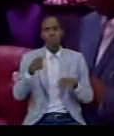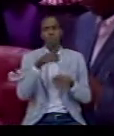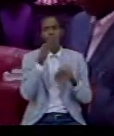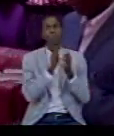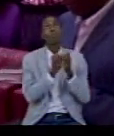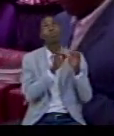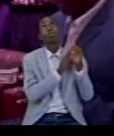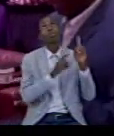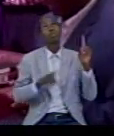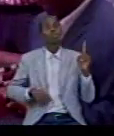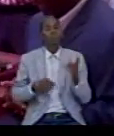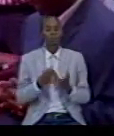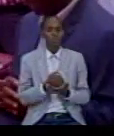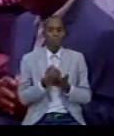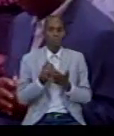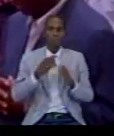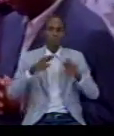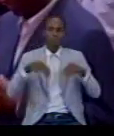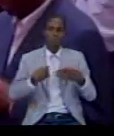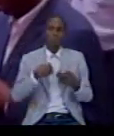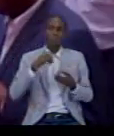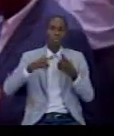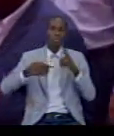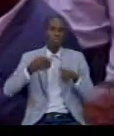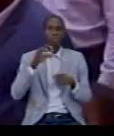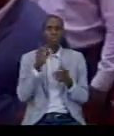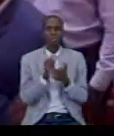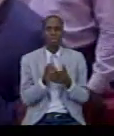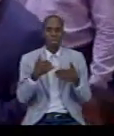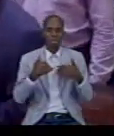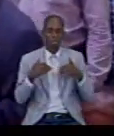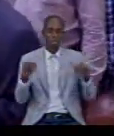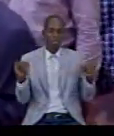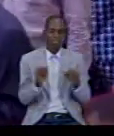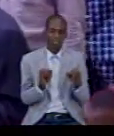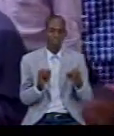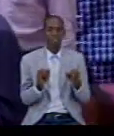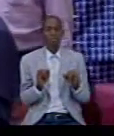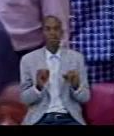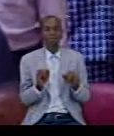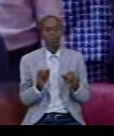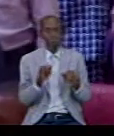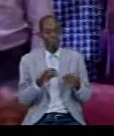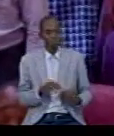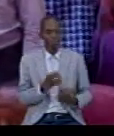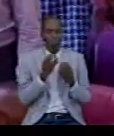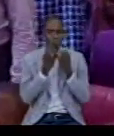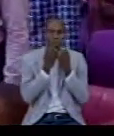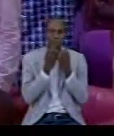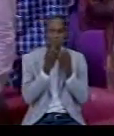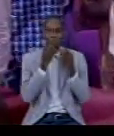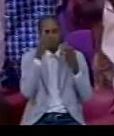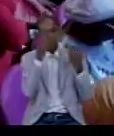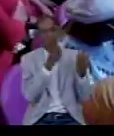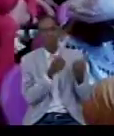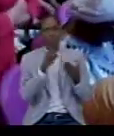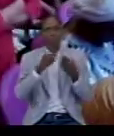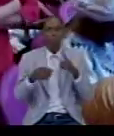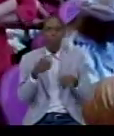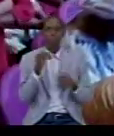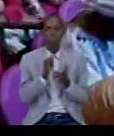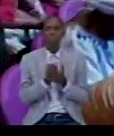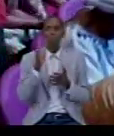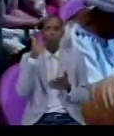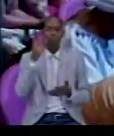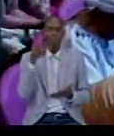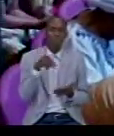help me. Give me friends that have the same like precious faith. Friends that will